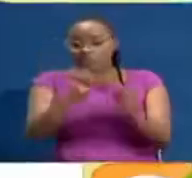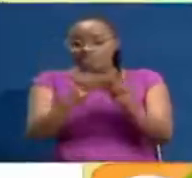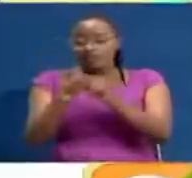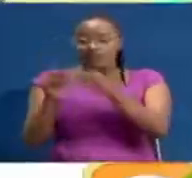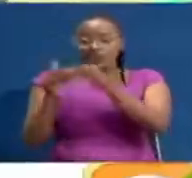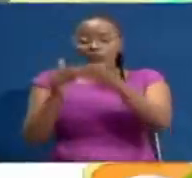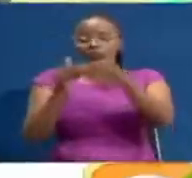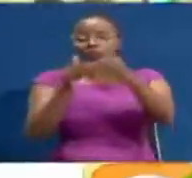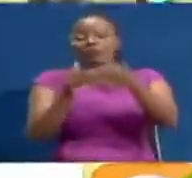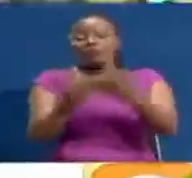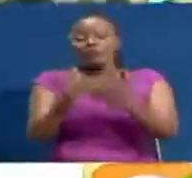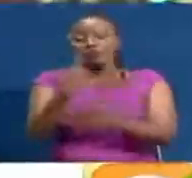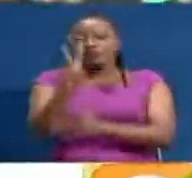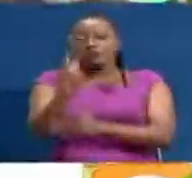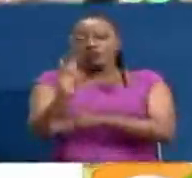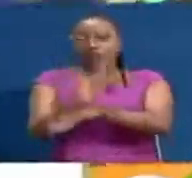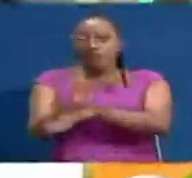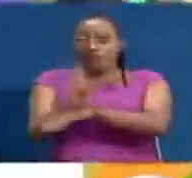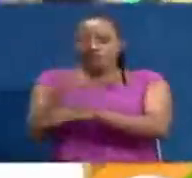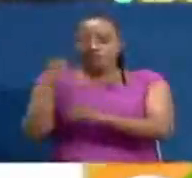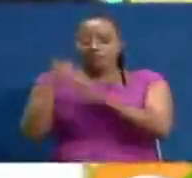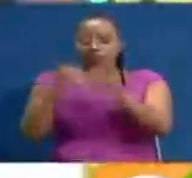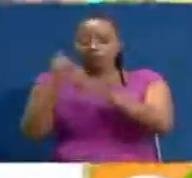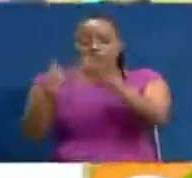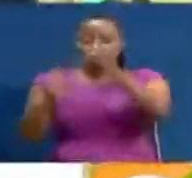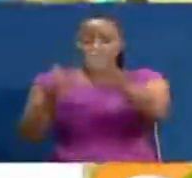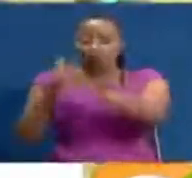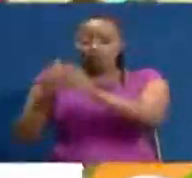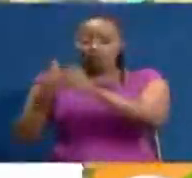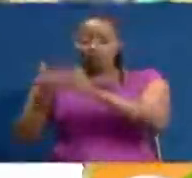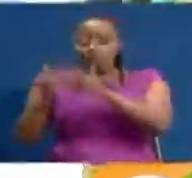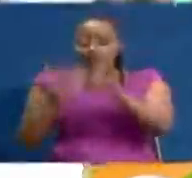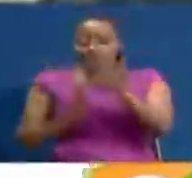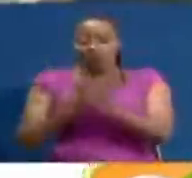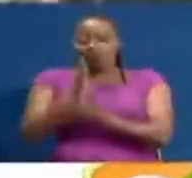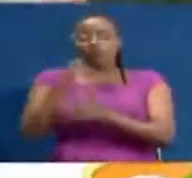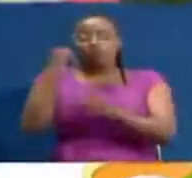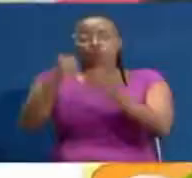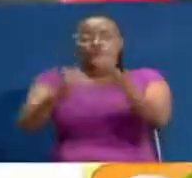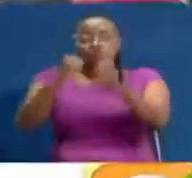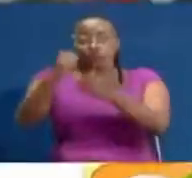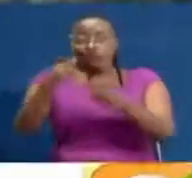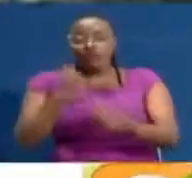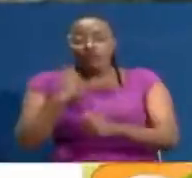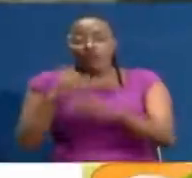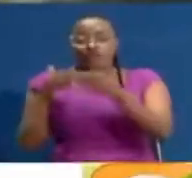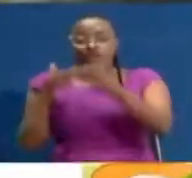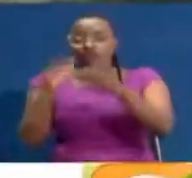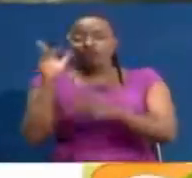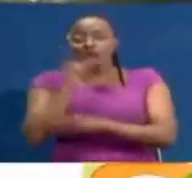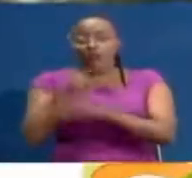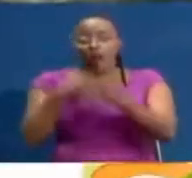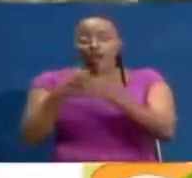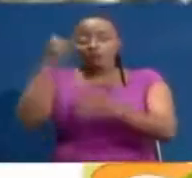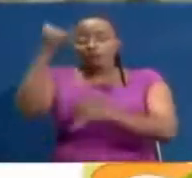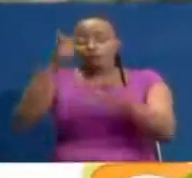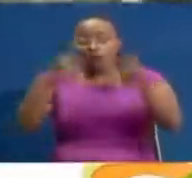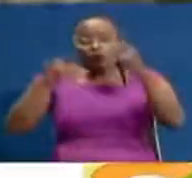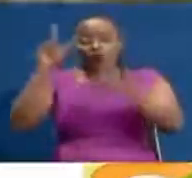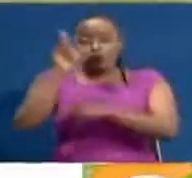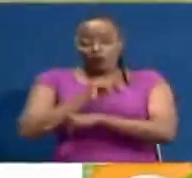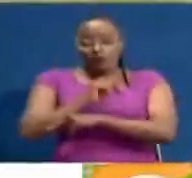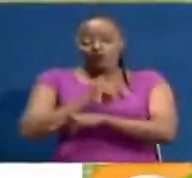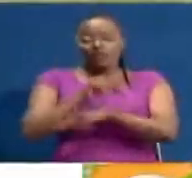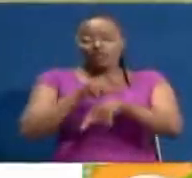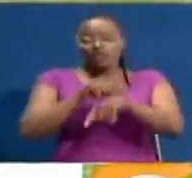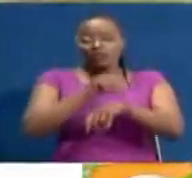pack after 2 minutes of running from the back before breaking away halfway through the race. She held the lead to the end, winning the race